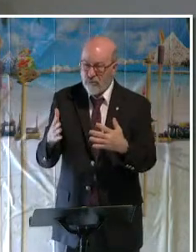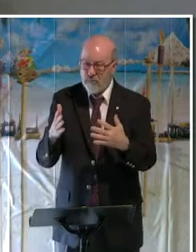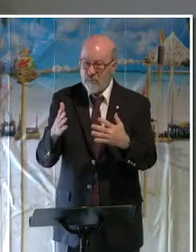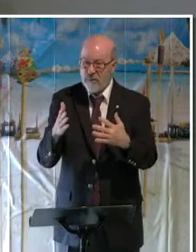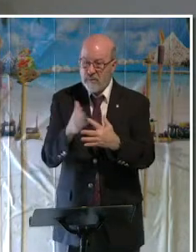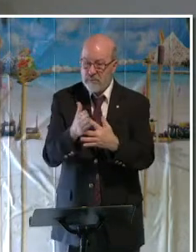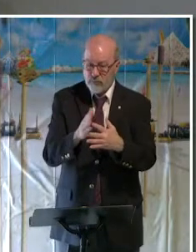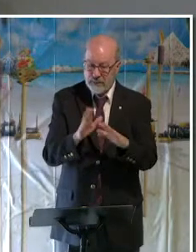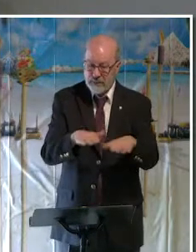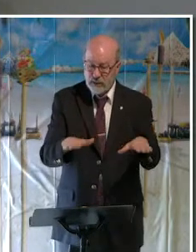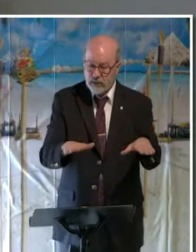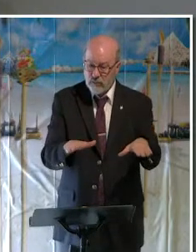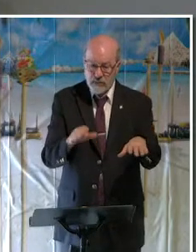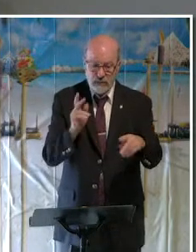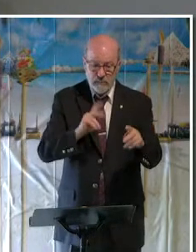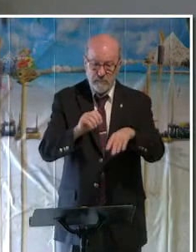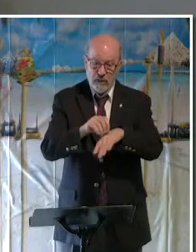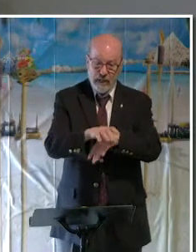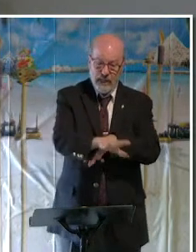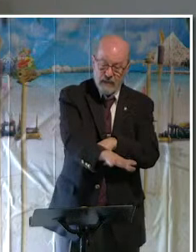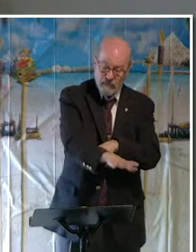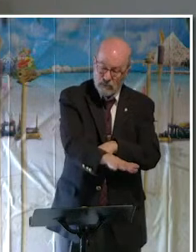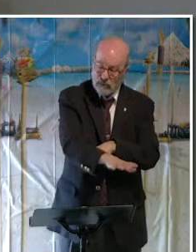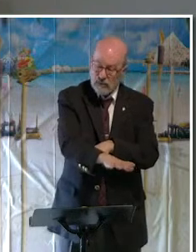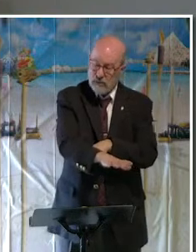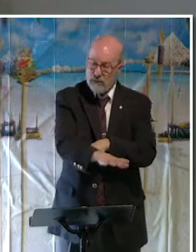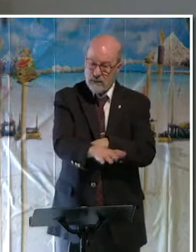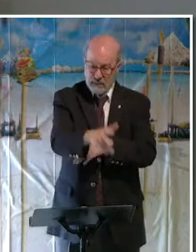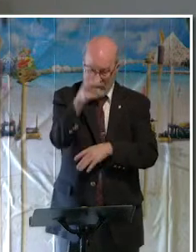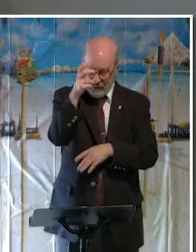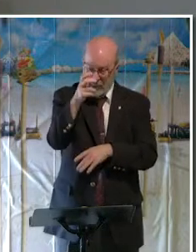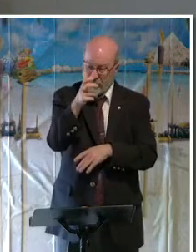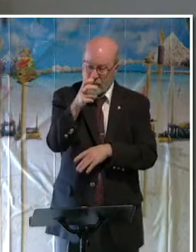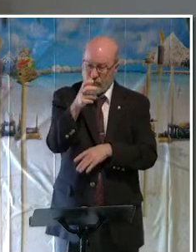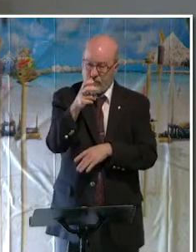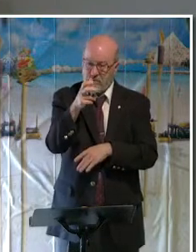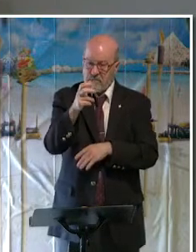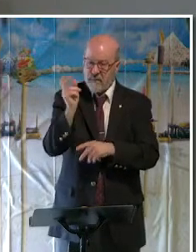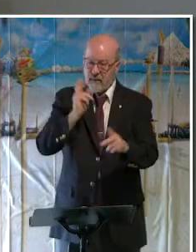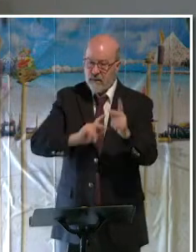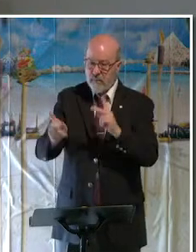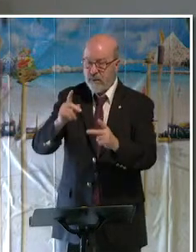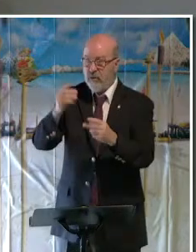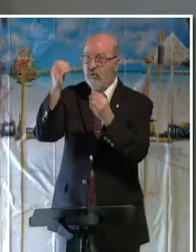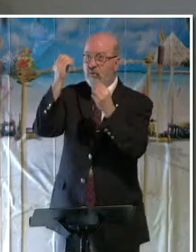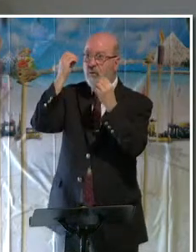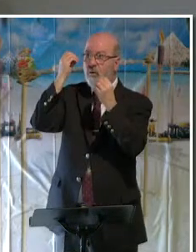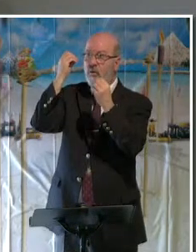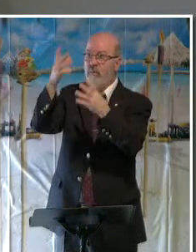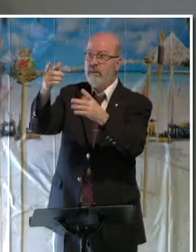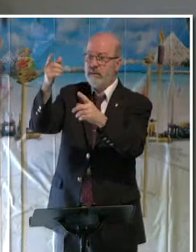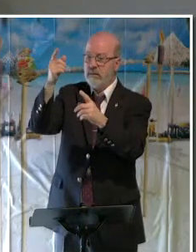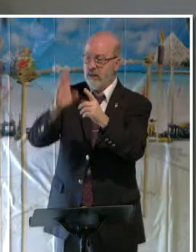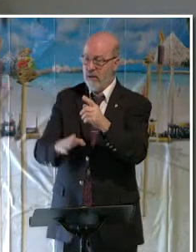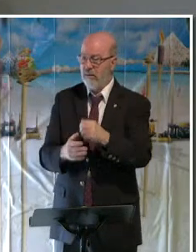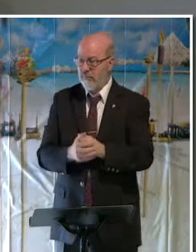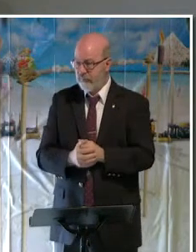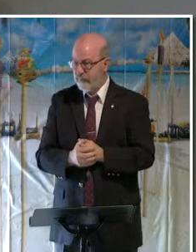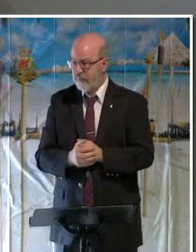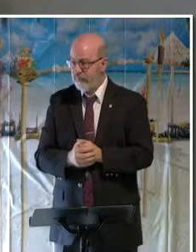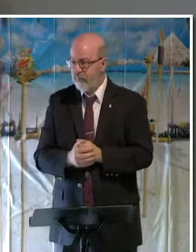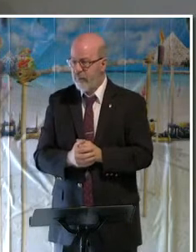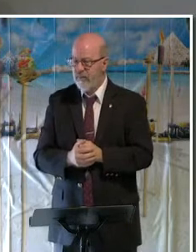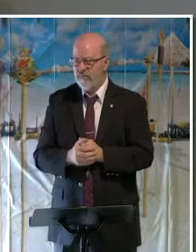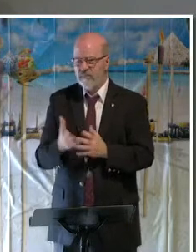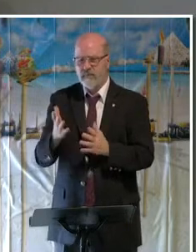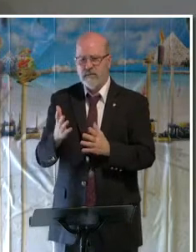offspring, those influenced by Satan, and those who are obedient to God. By